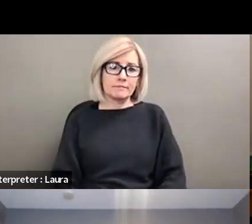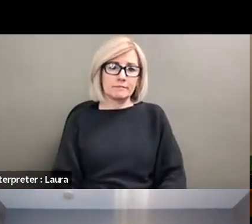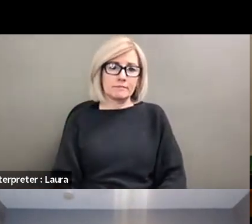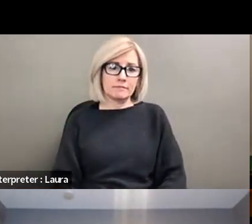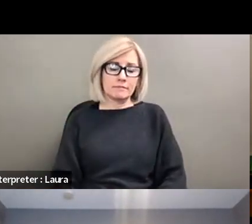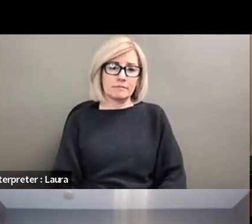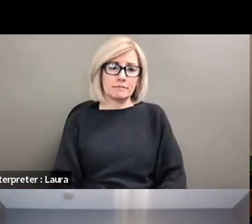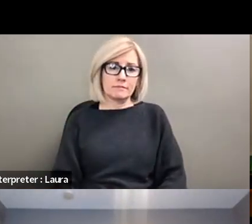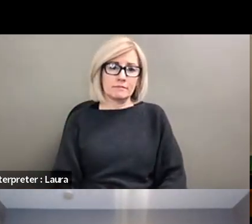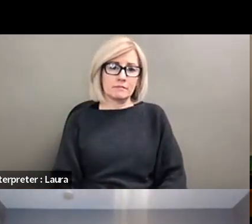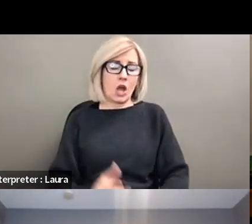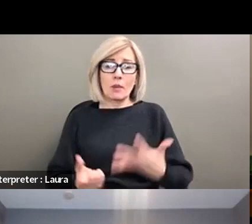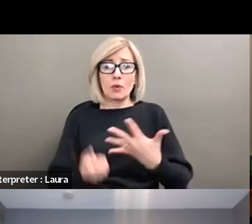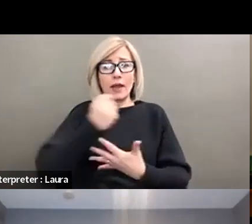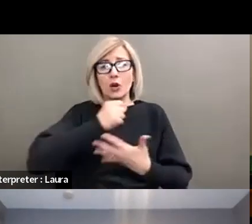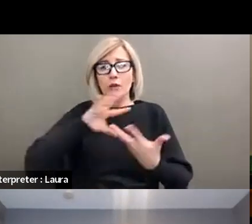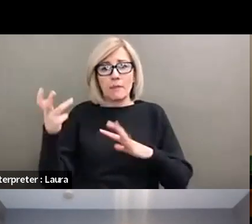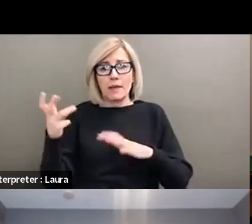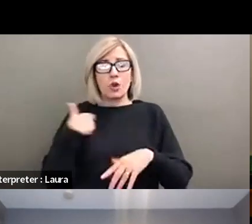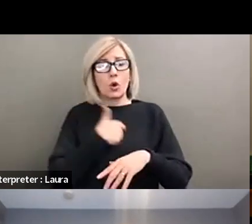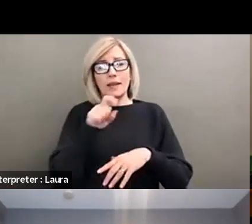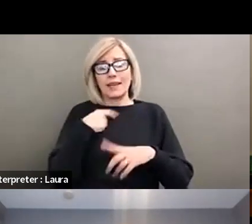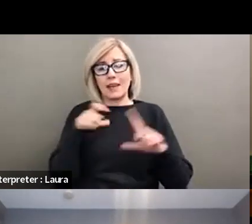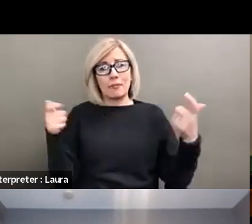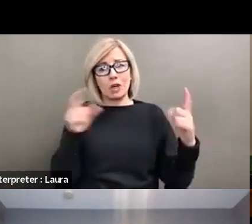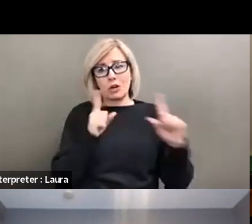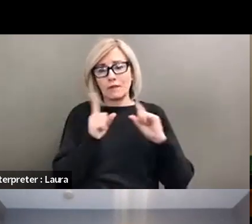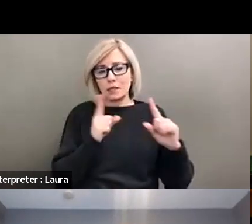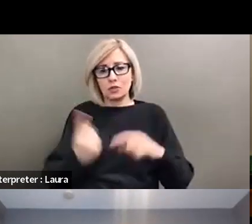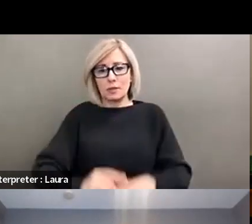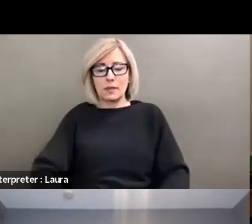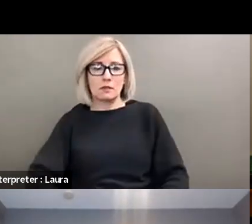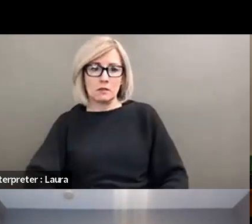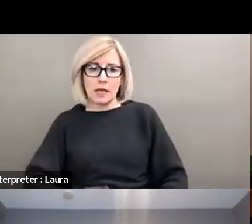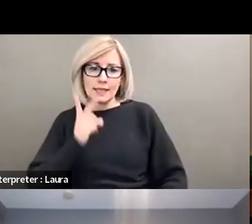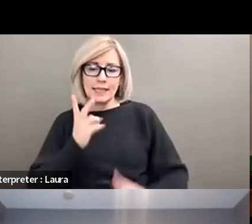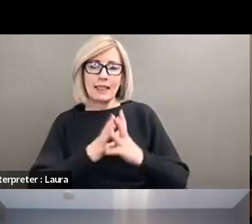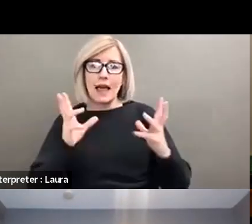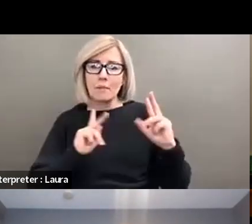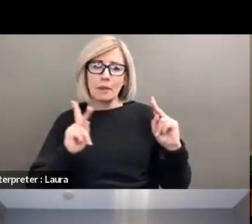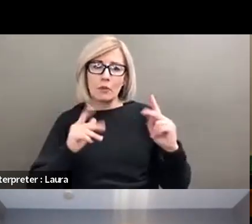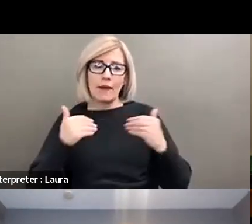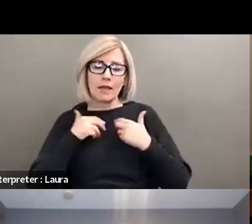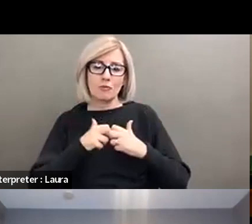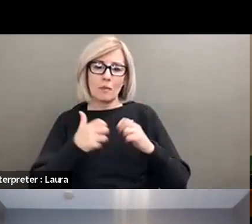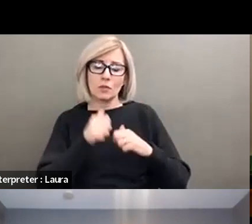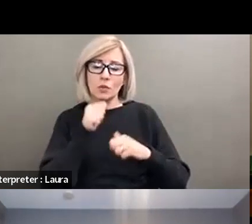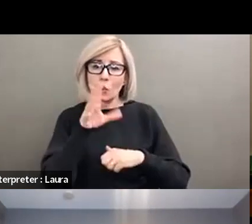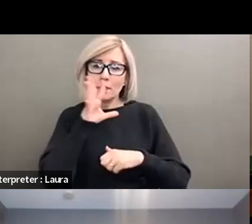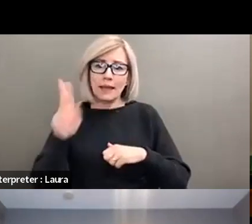priorities are a little messed up, or we need to have bigger conversations or something. But I see a lot of people out here having problems that don't speak up,